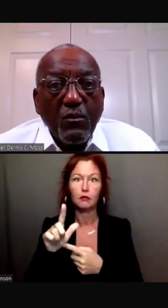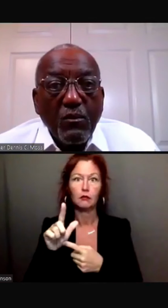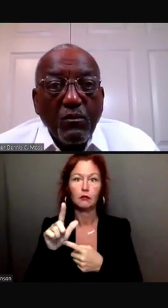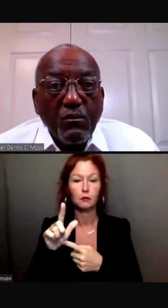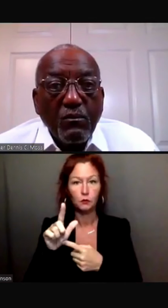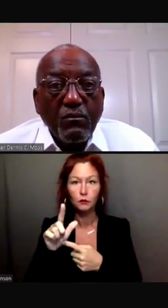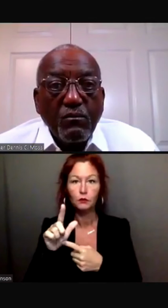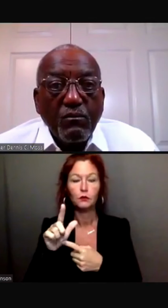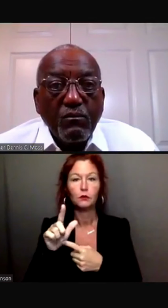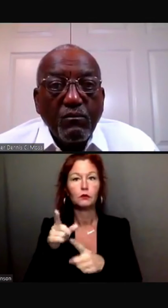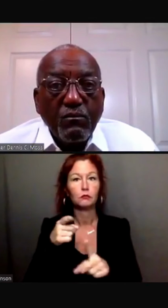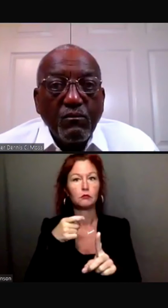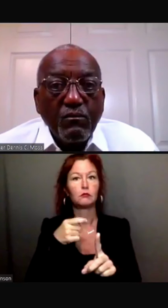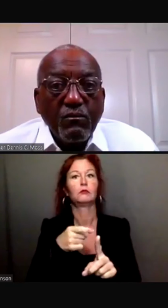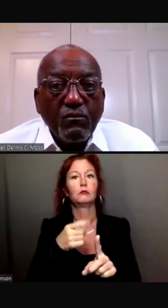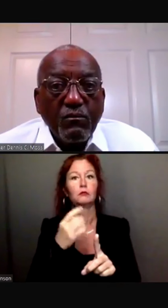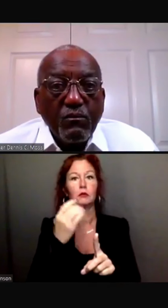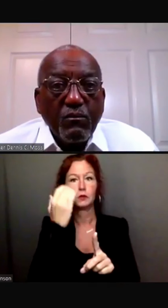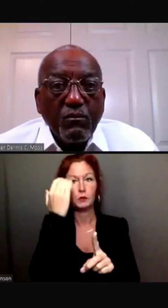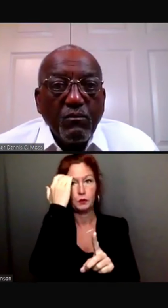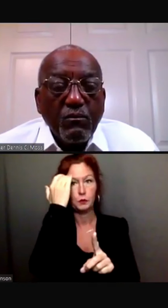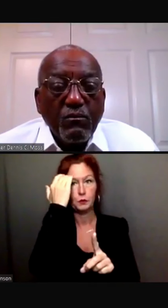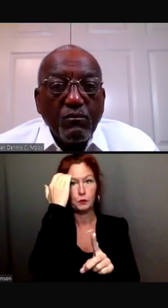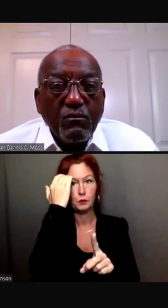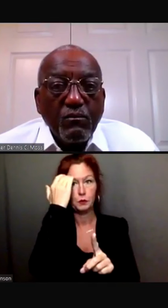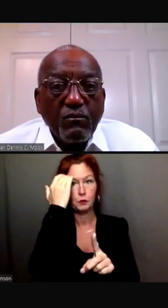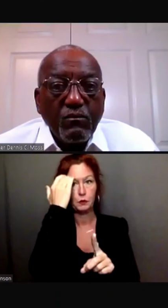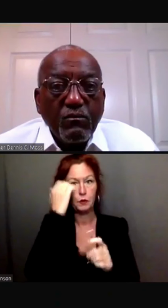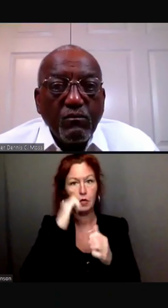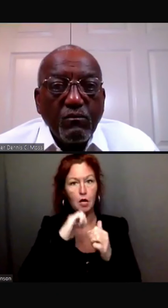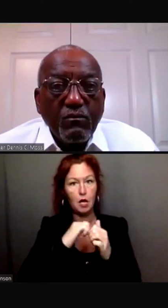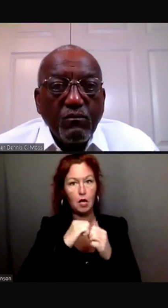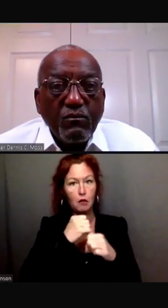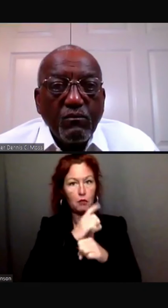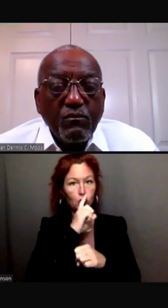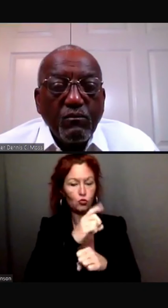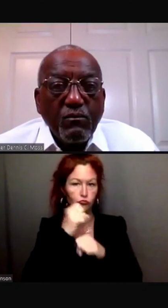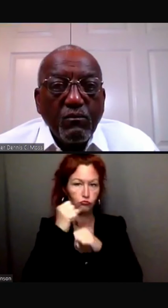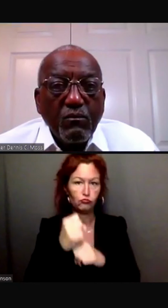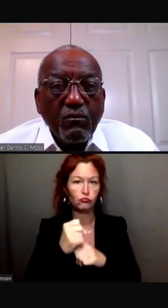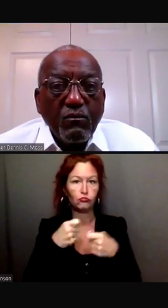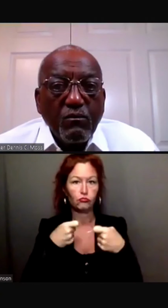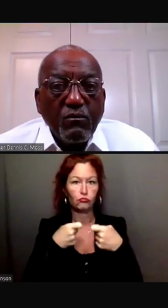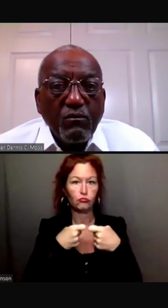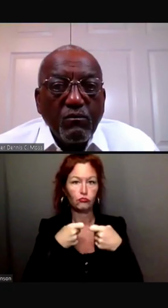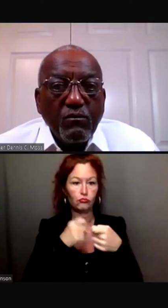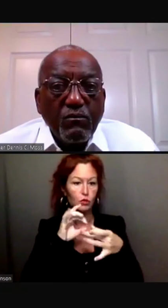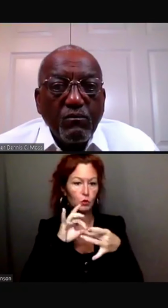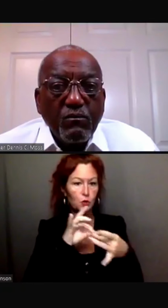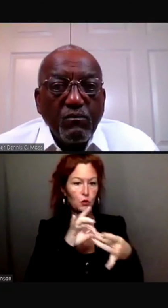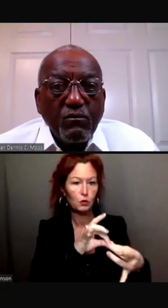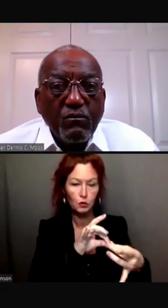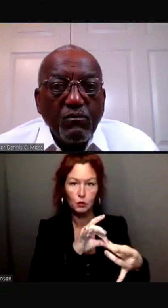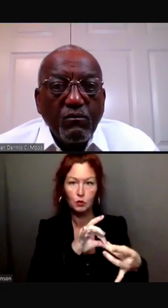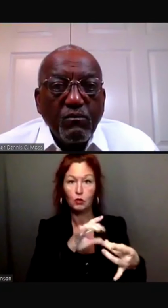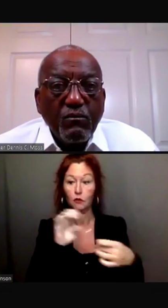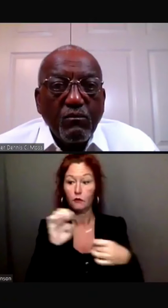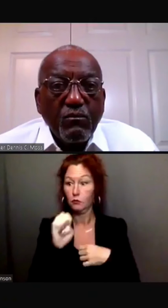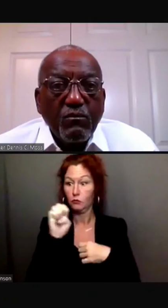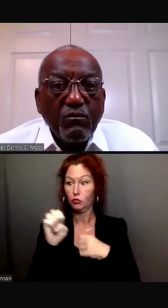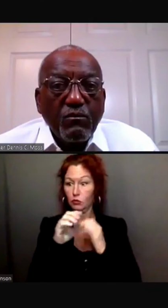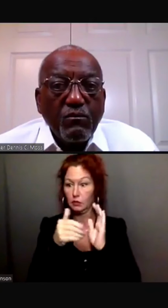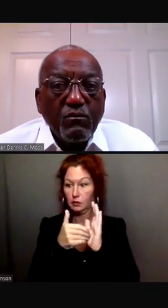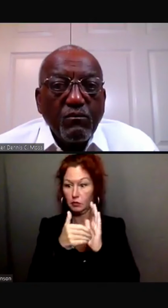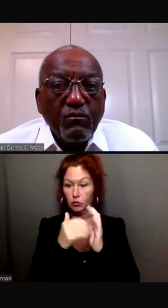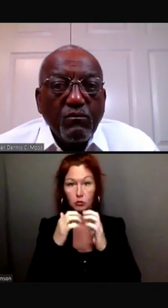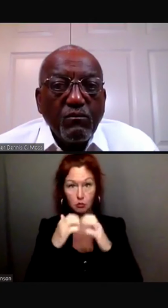hardwired from the NAP into the ring for the county. So if it was to go down, the Wi-Fi were to go down, they will